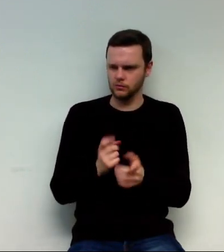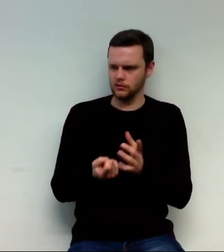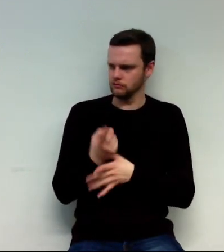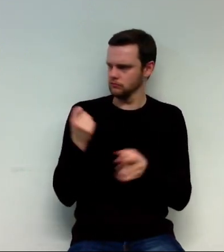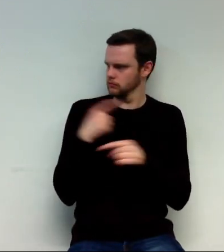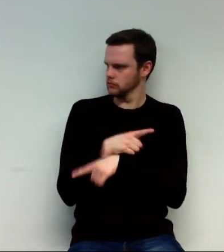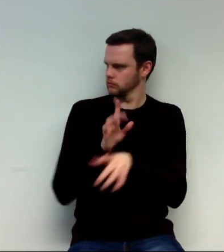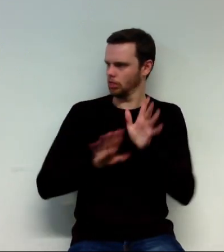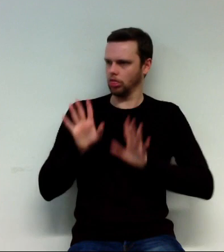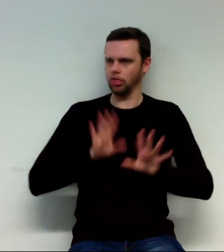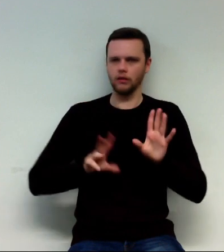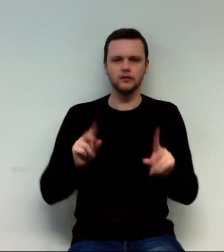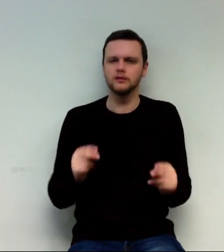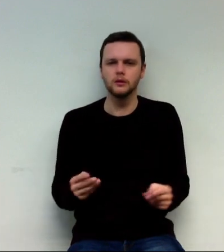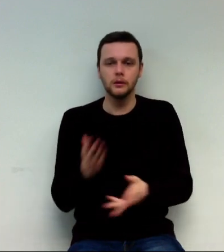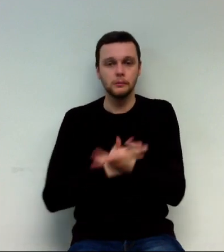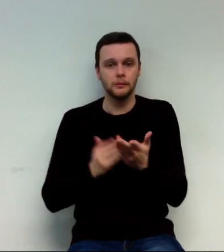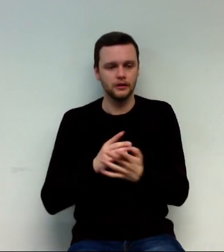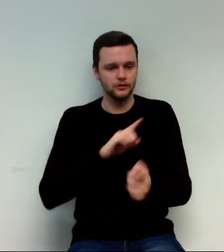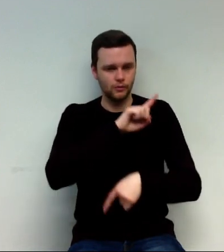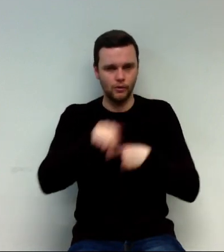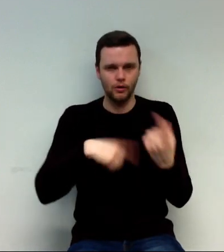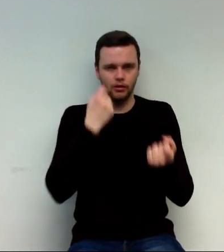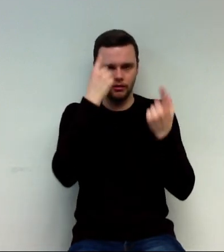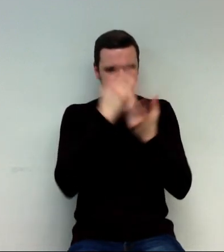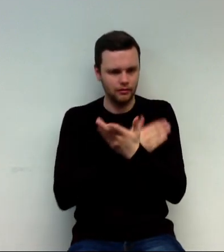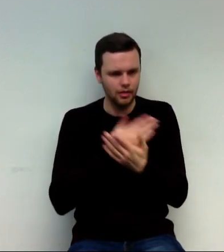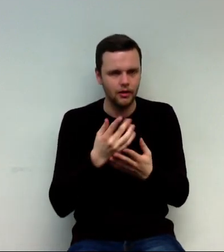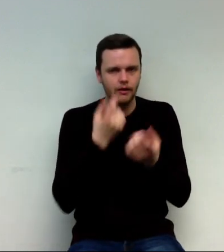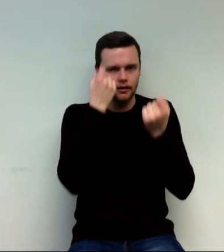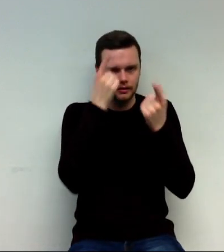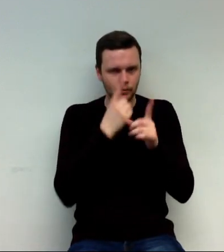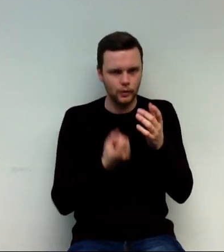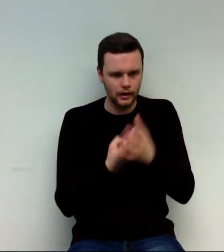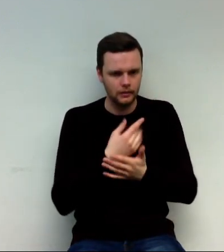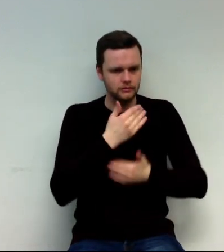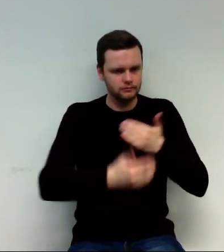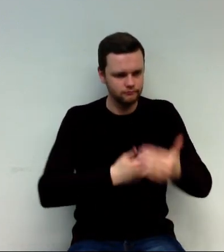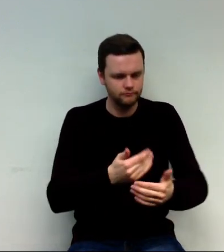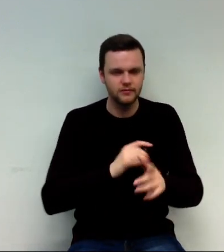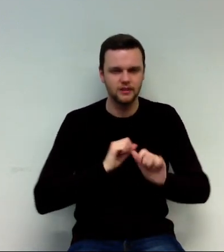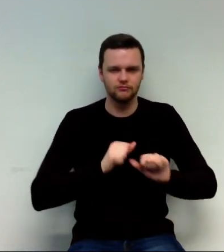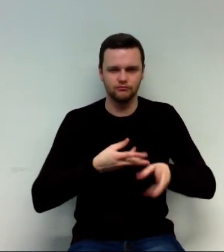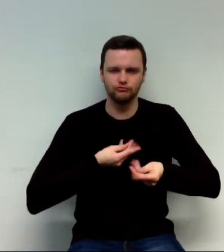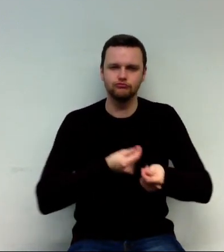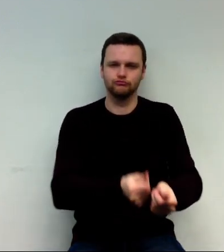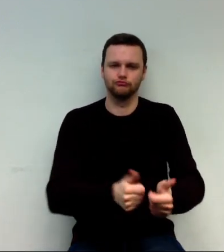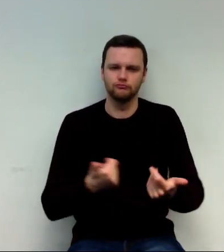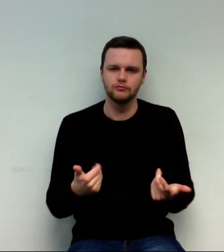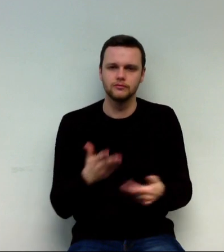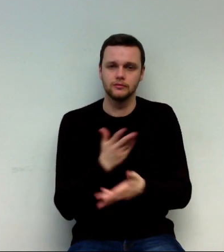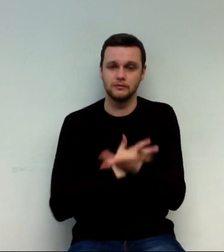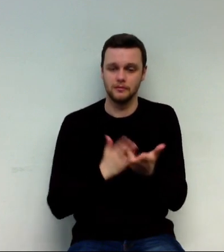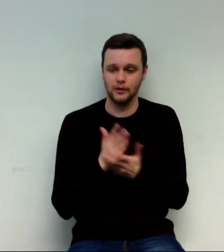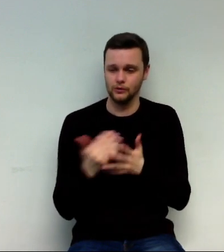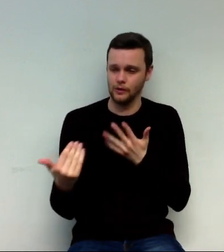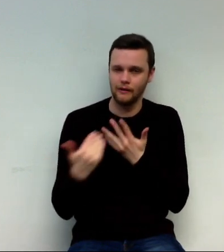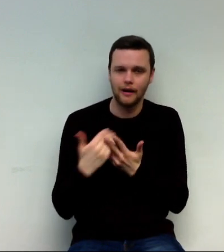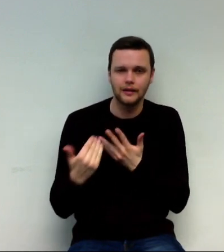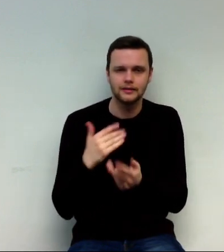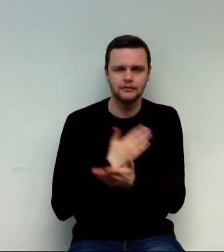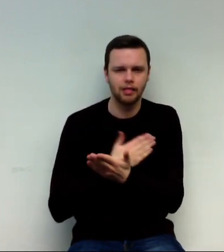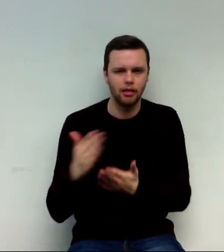happening. Keeping everyone in the loop is one of the best things you can do in terms of making sure that access is